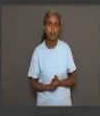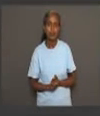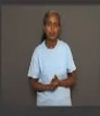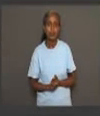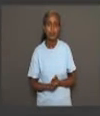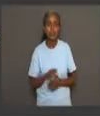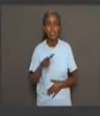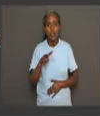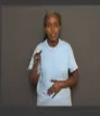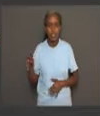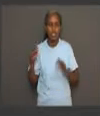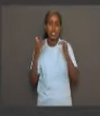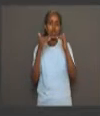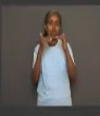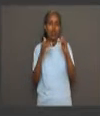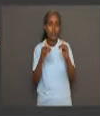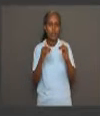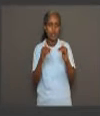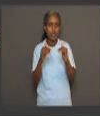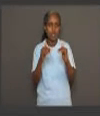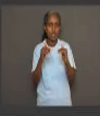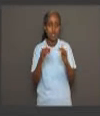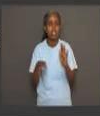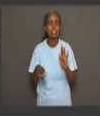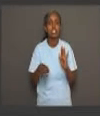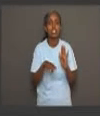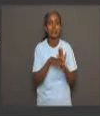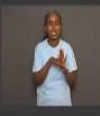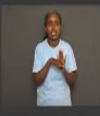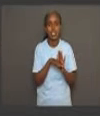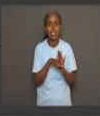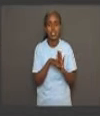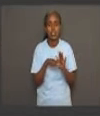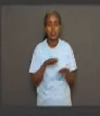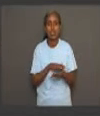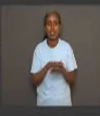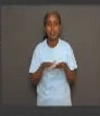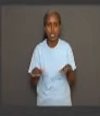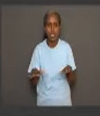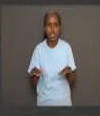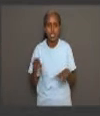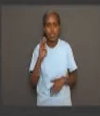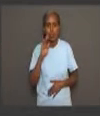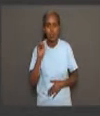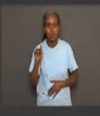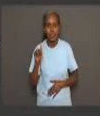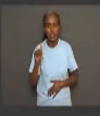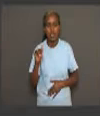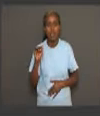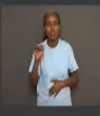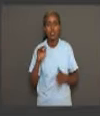A vector quantity is represented on a plane by an